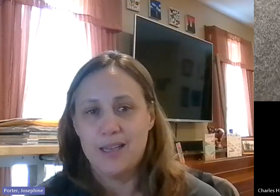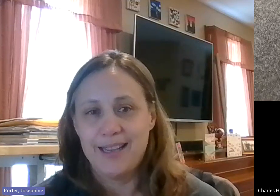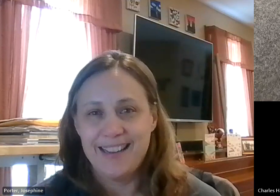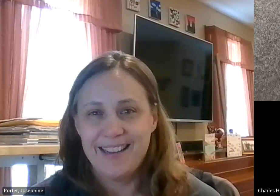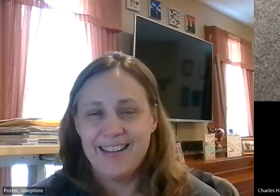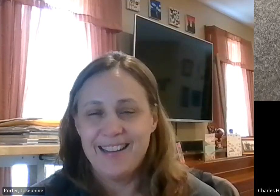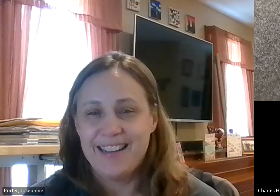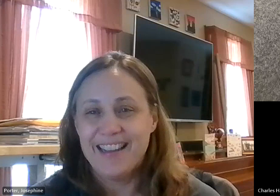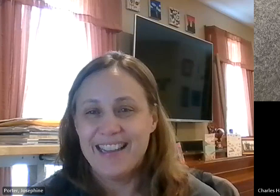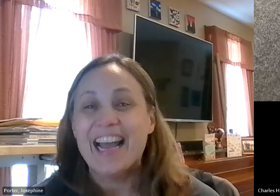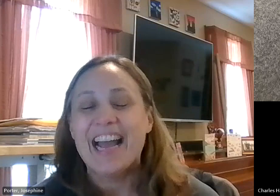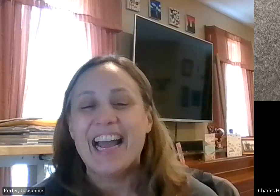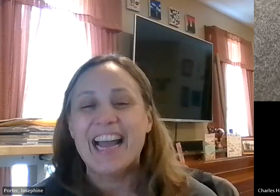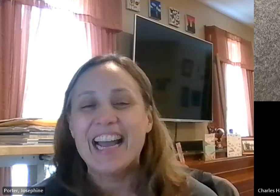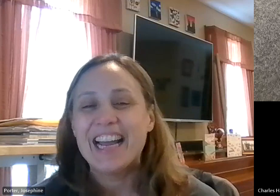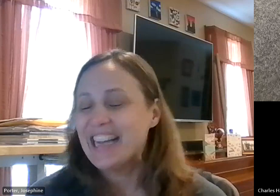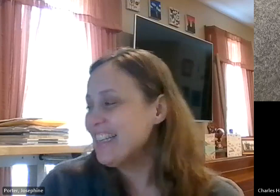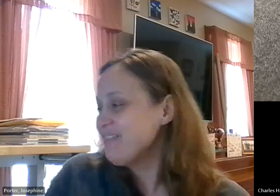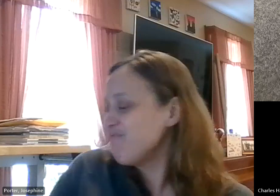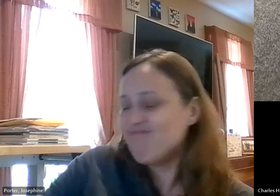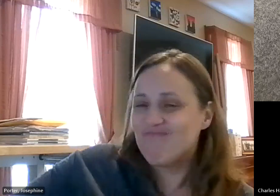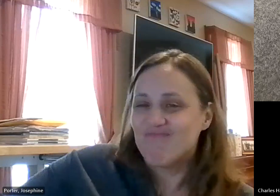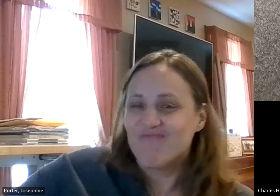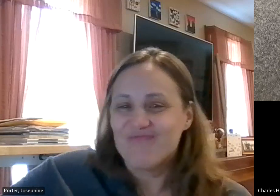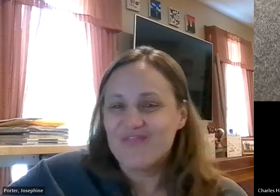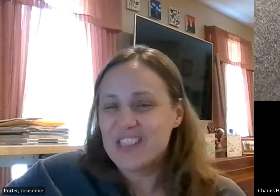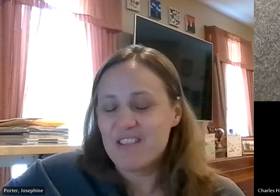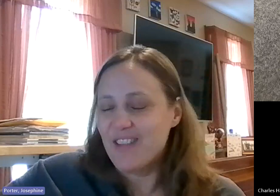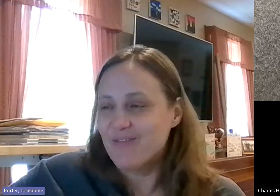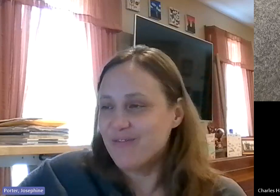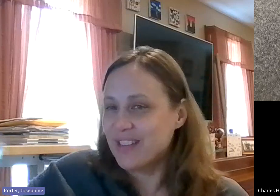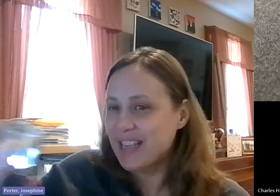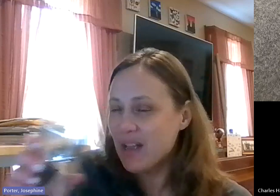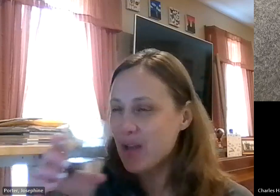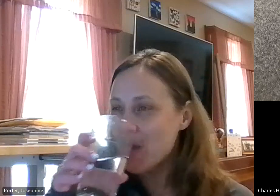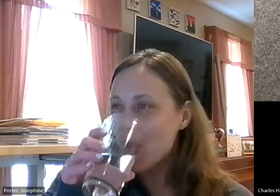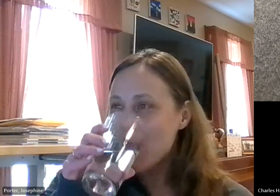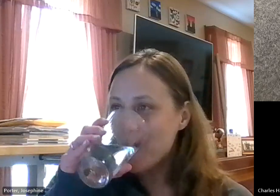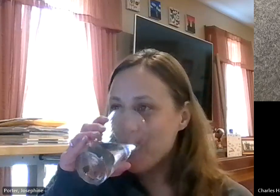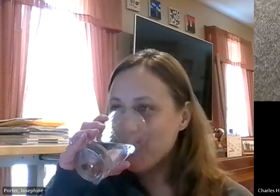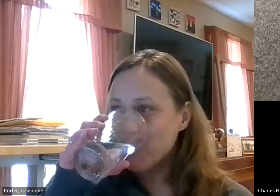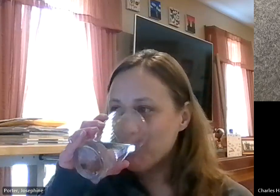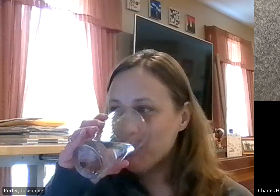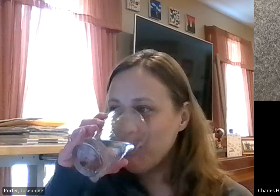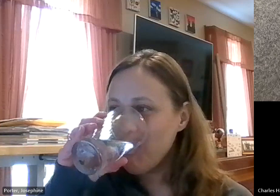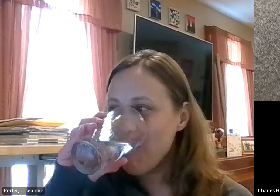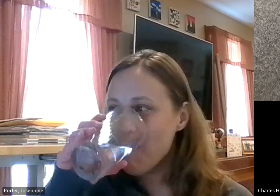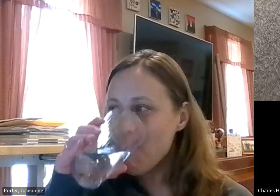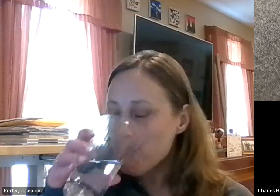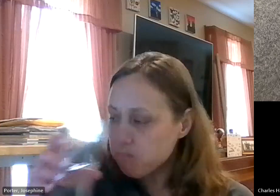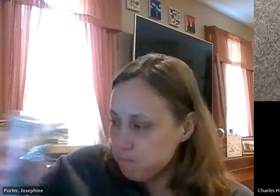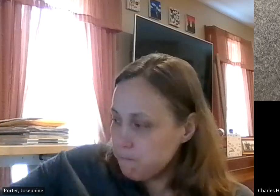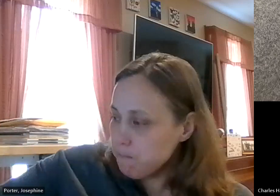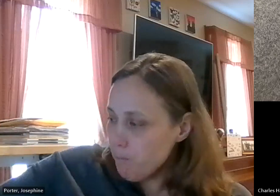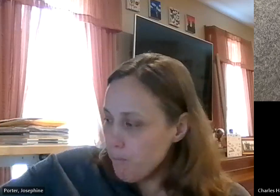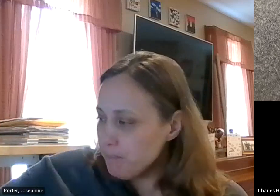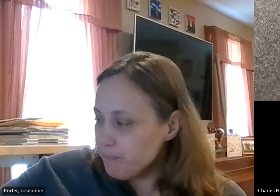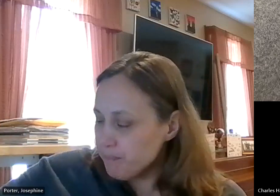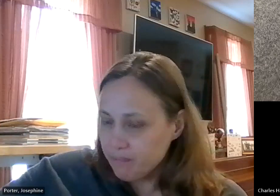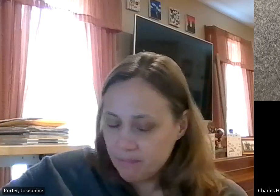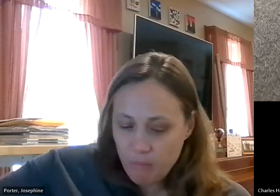voice. Exactly. And I'm not going to show my camera because I'm a hot mess, but good afternoon, Sorry. everybody. And Joe, thank you so much for,